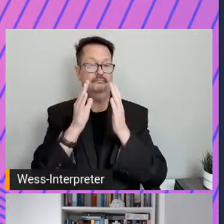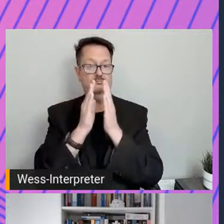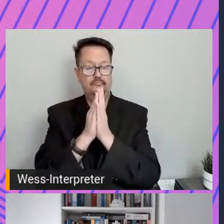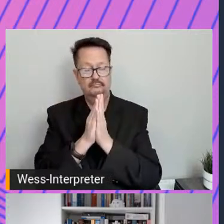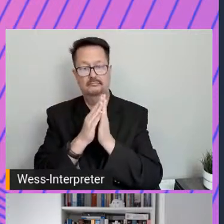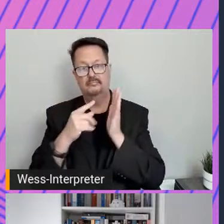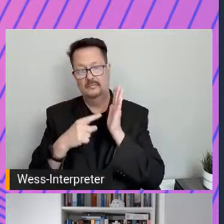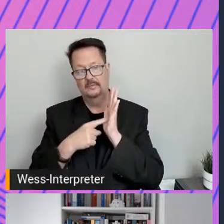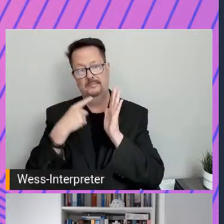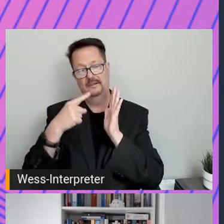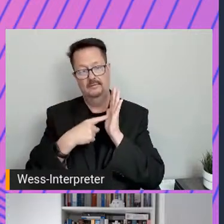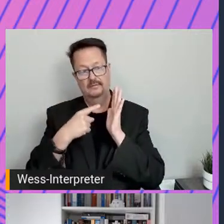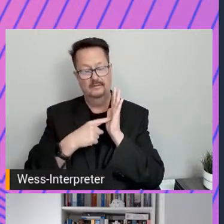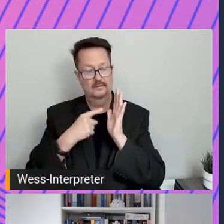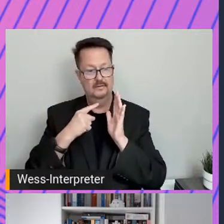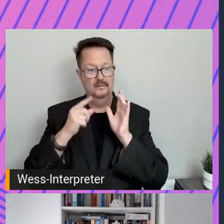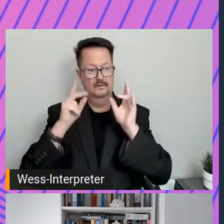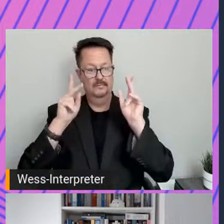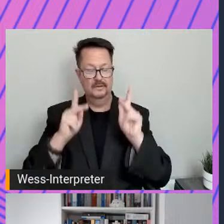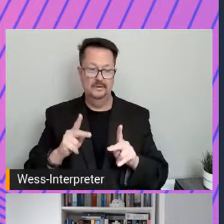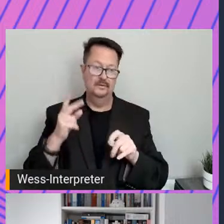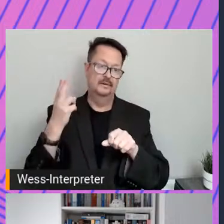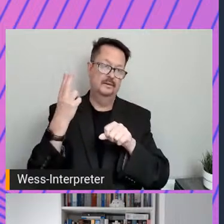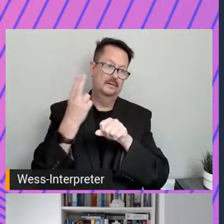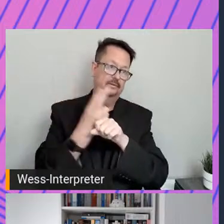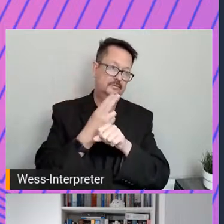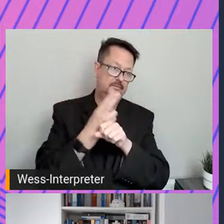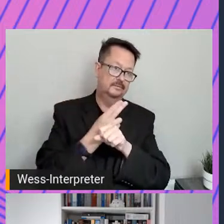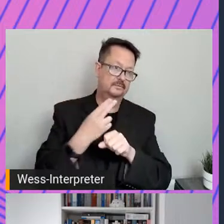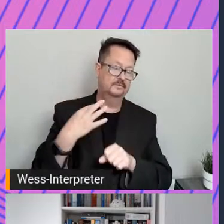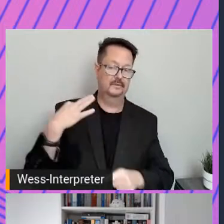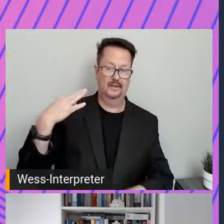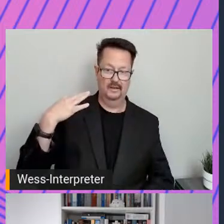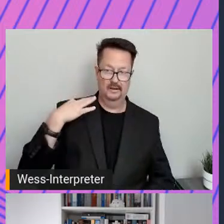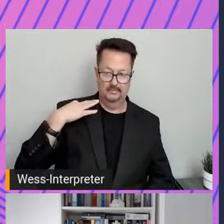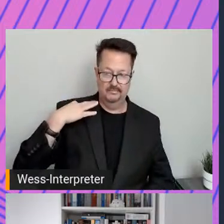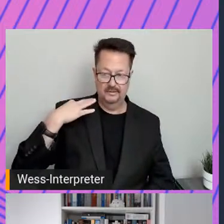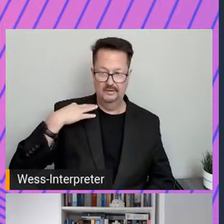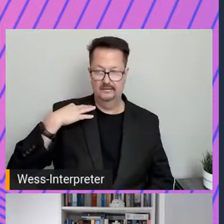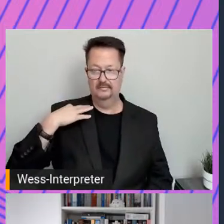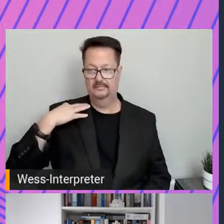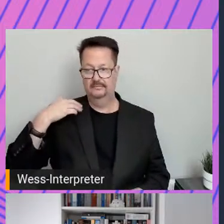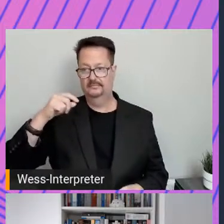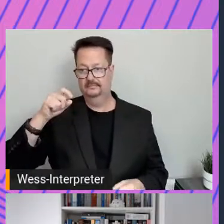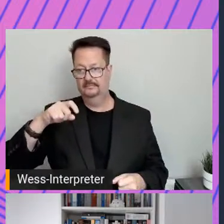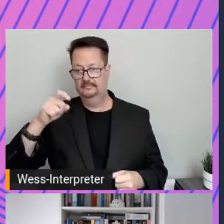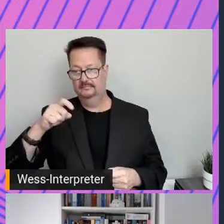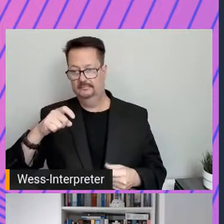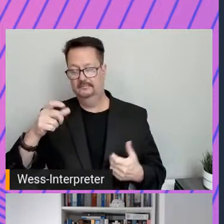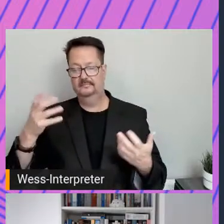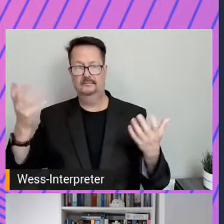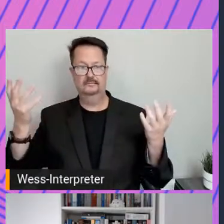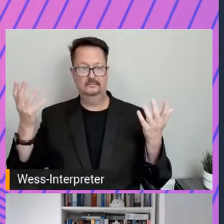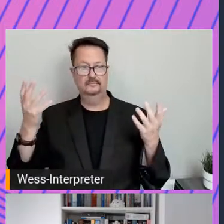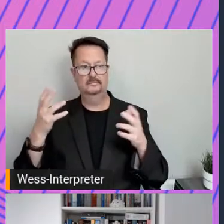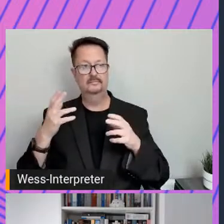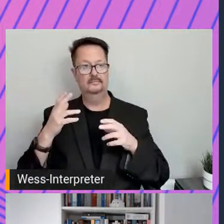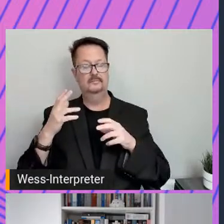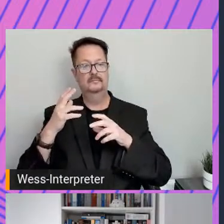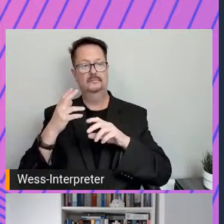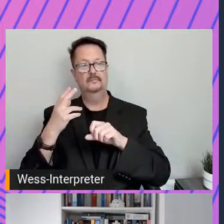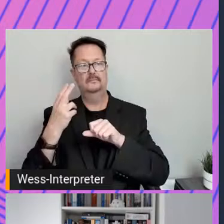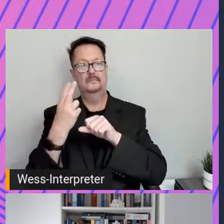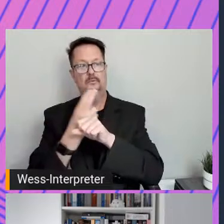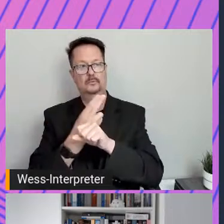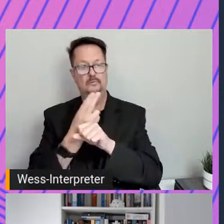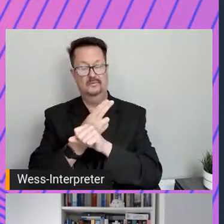by and use my application, then they'll leave, and then we'll have to wait a while before that next user actually comes on and starts using my application. So in